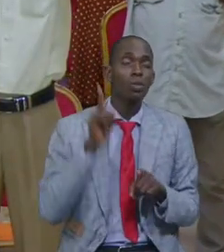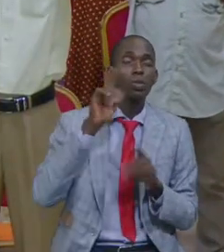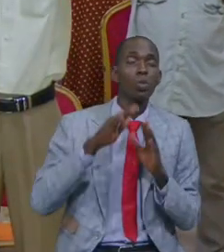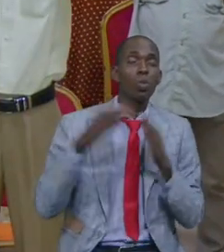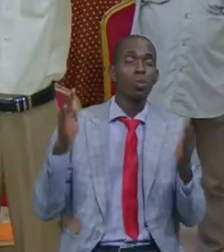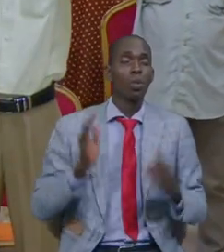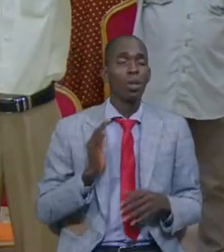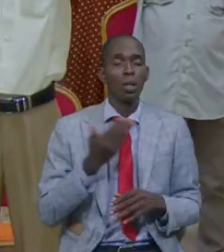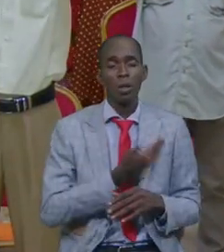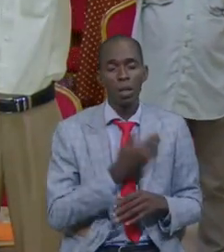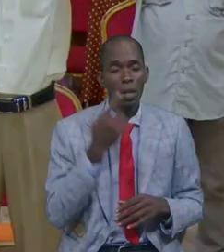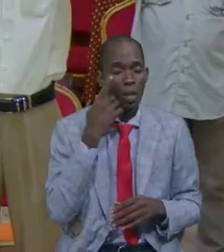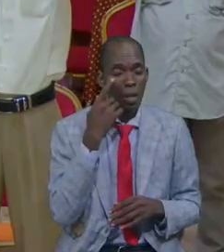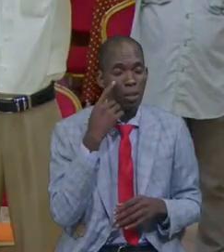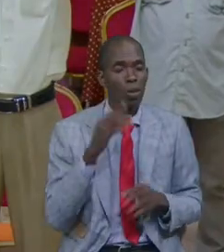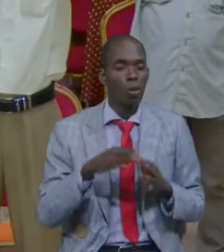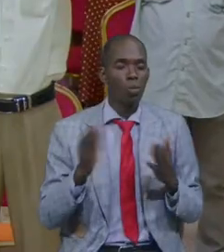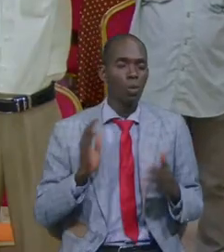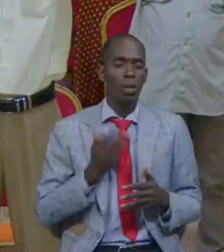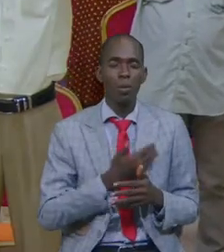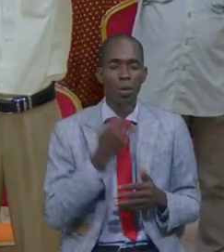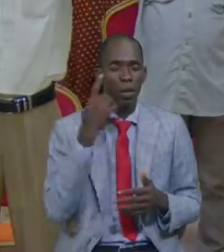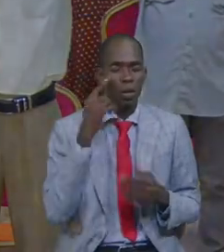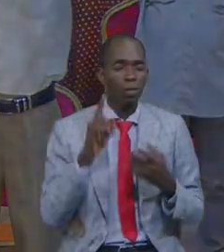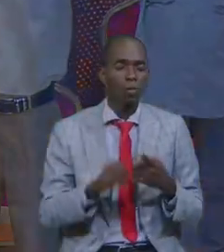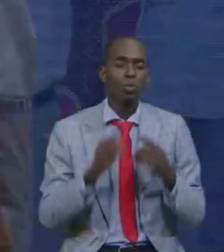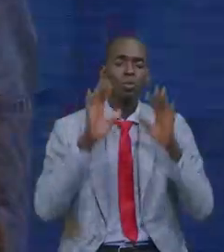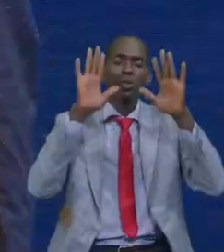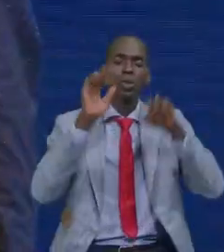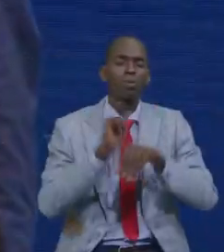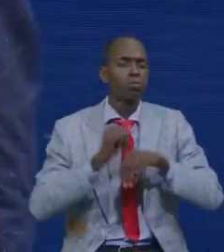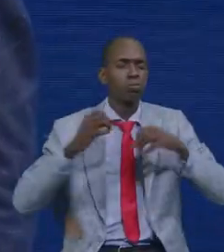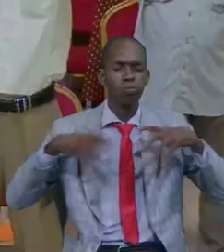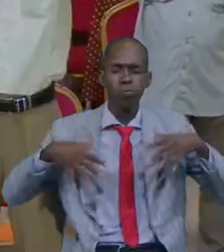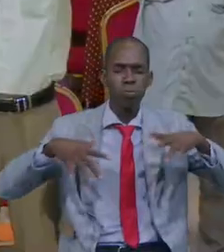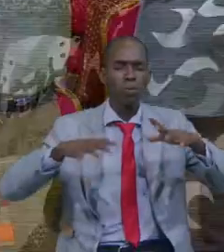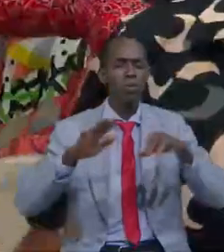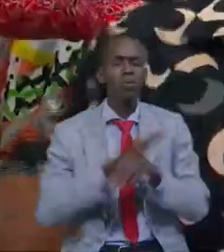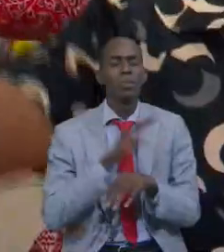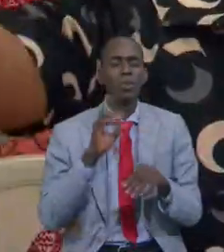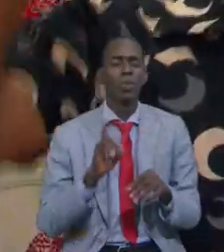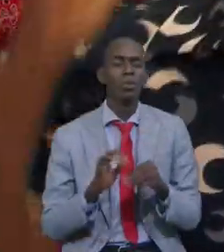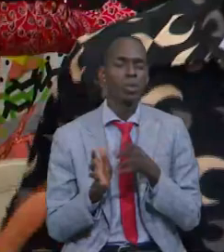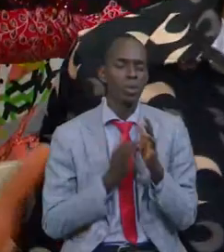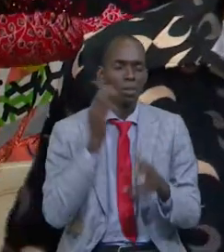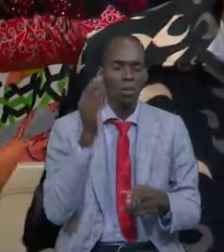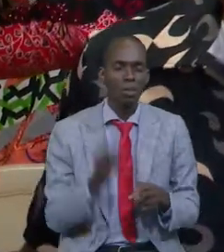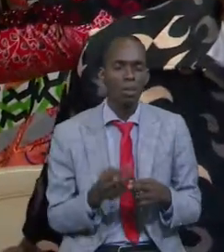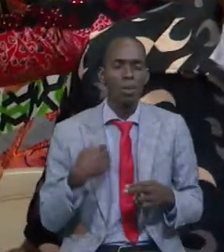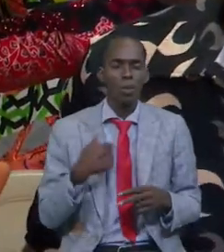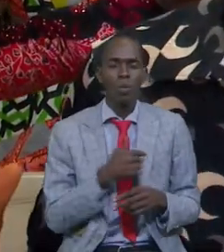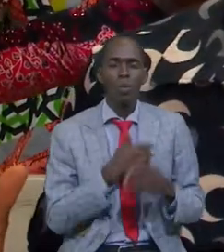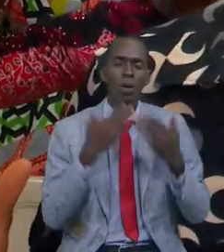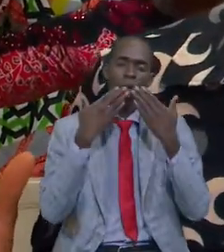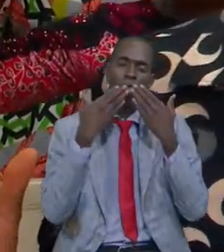eyes, we'll open our eyes to miracles galore. In Jesus' name. We thank you,